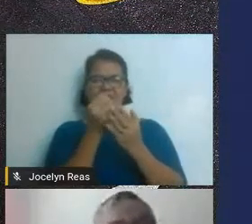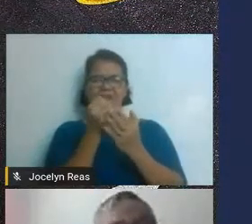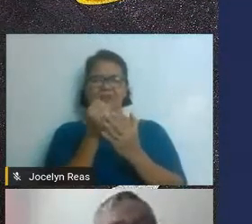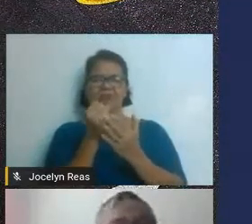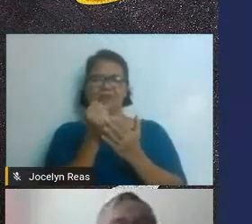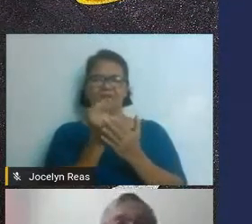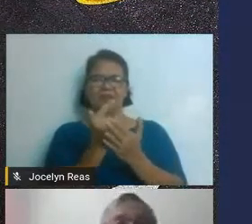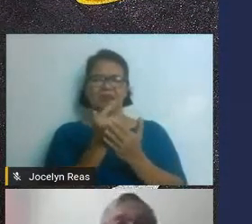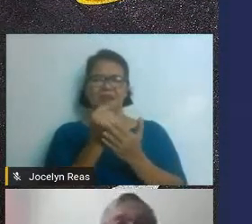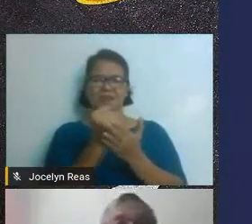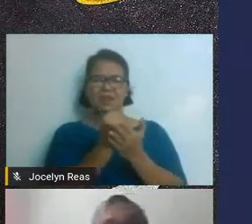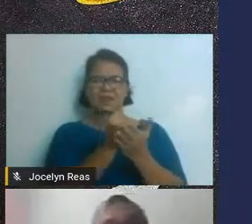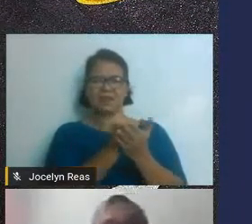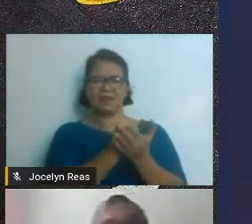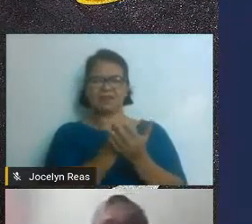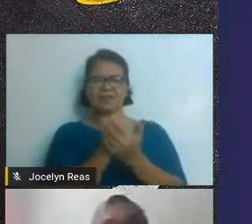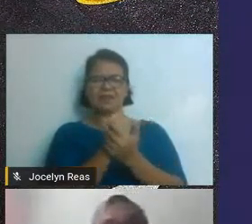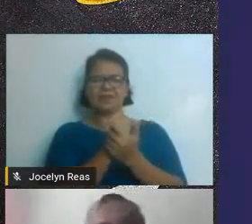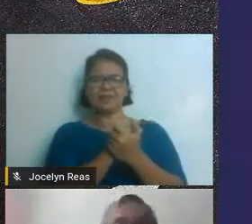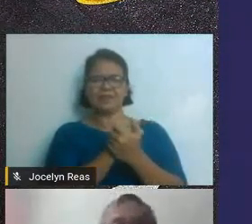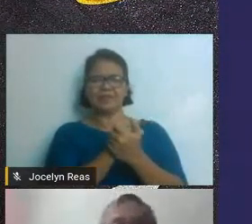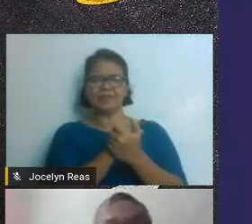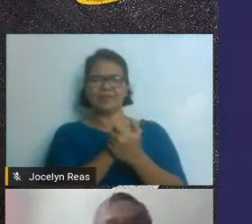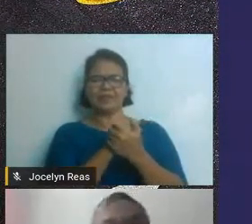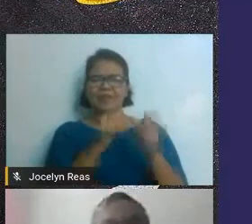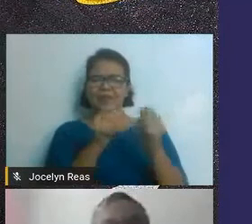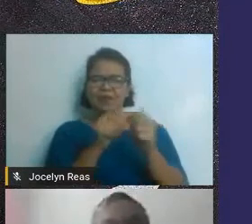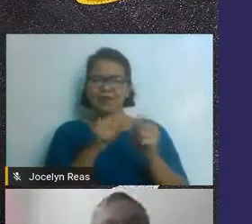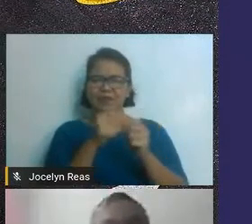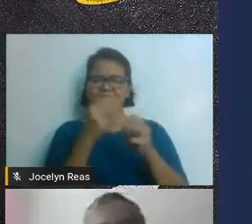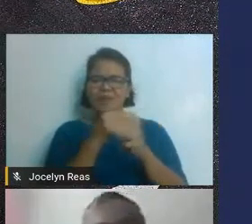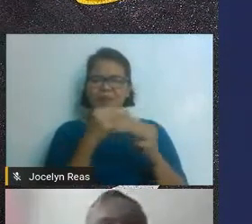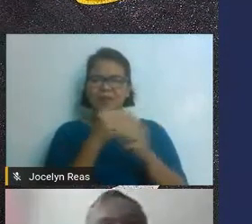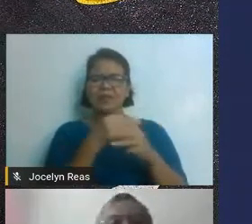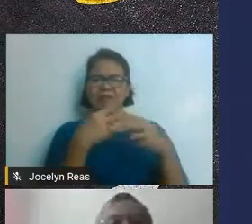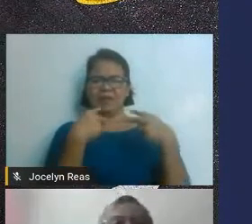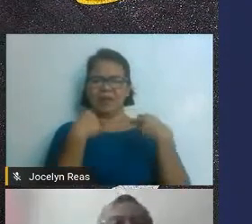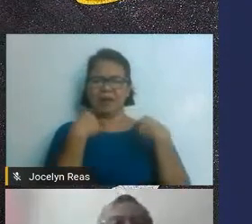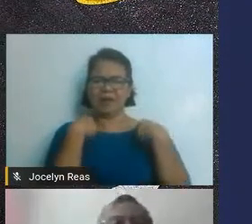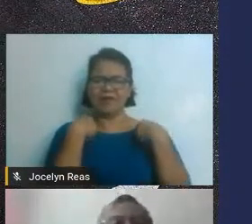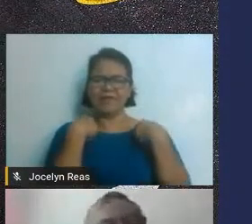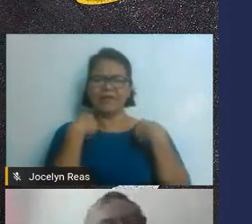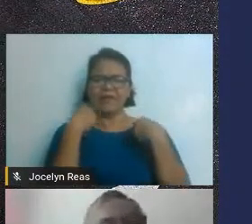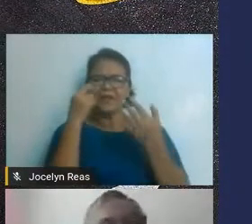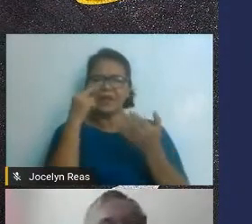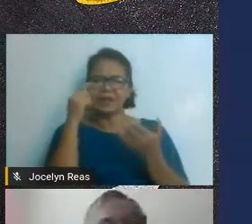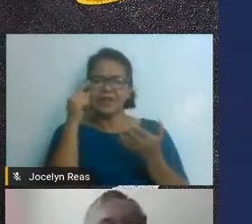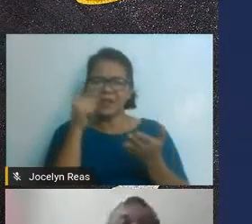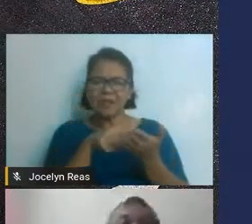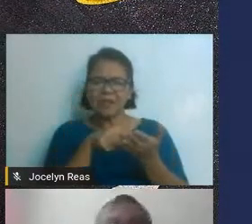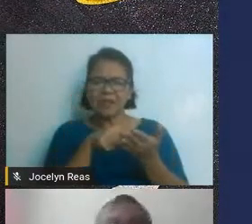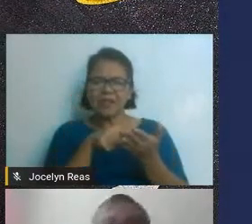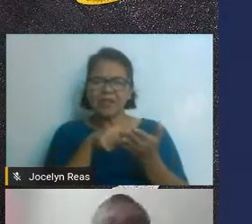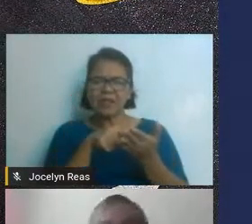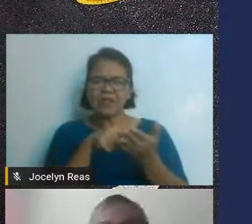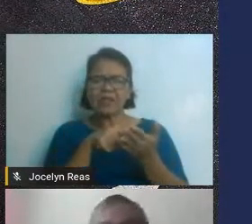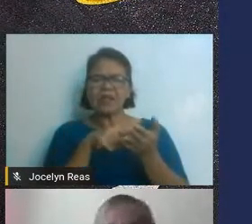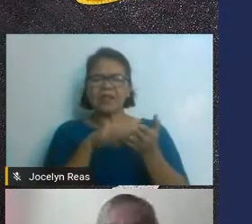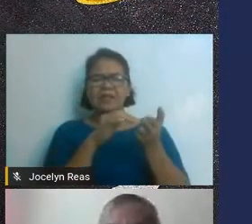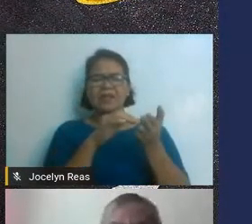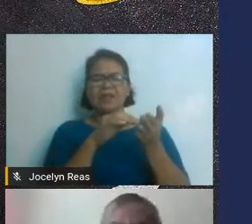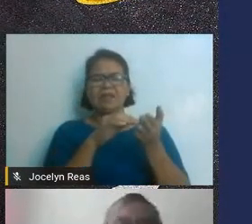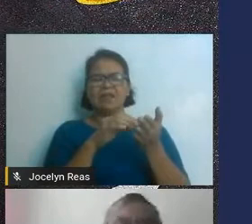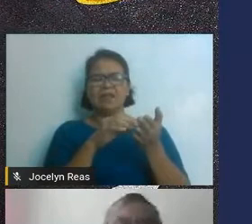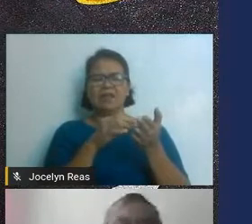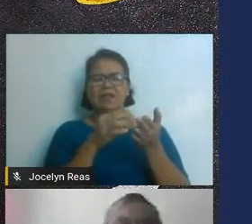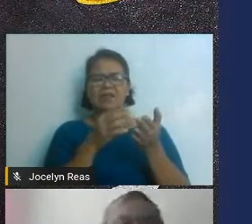division office. Also for mathematics, we also identified retained, drop, and merged